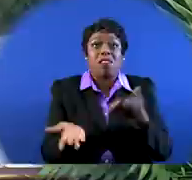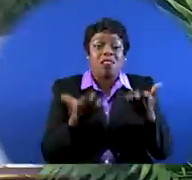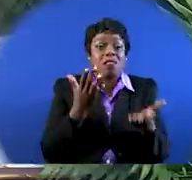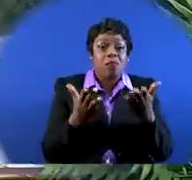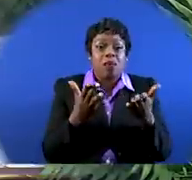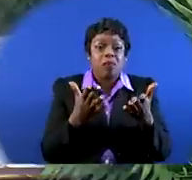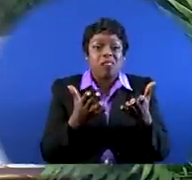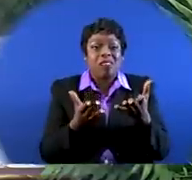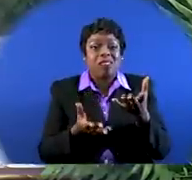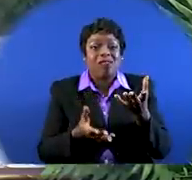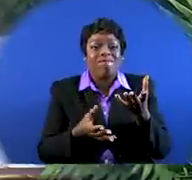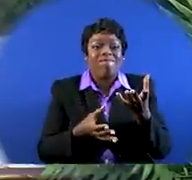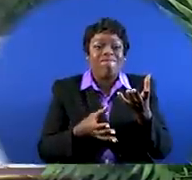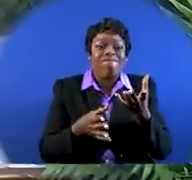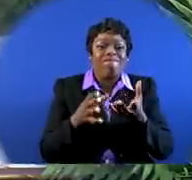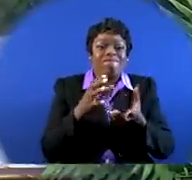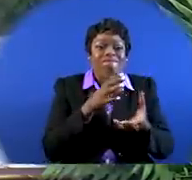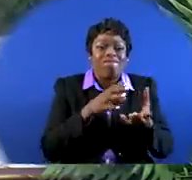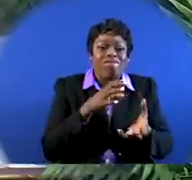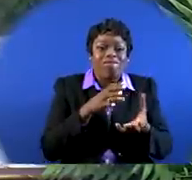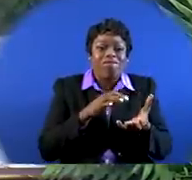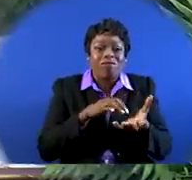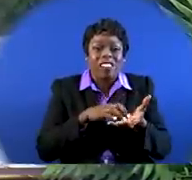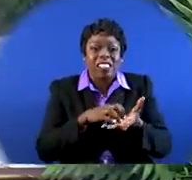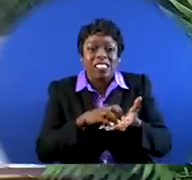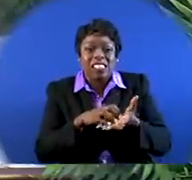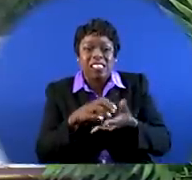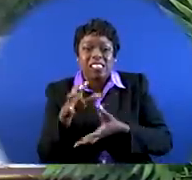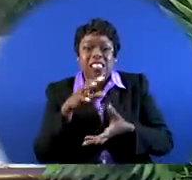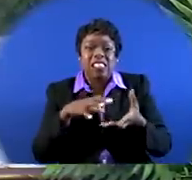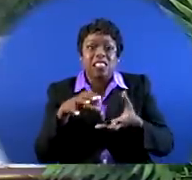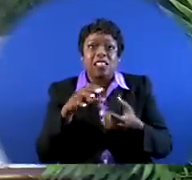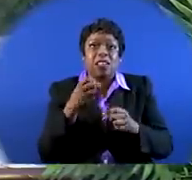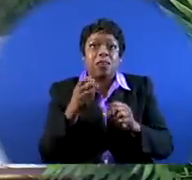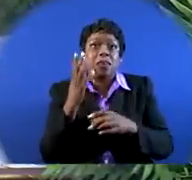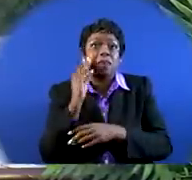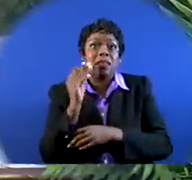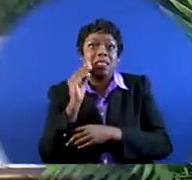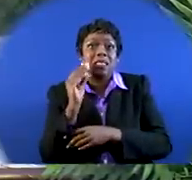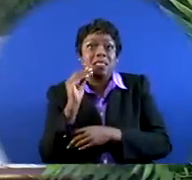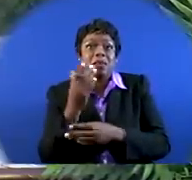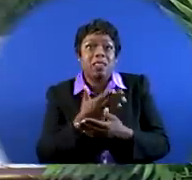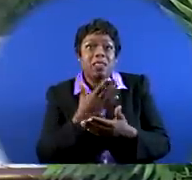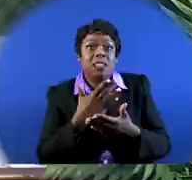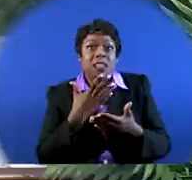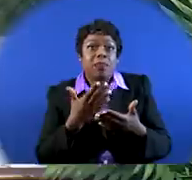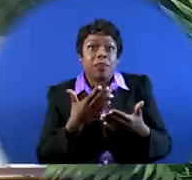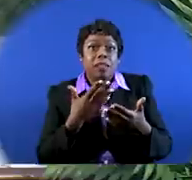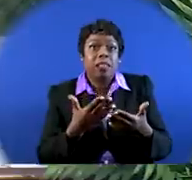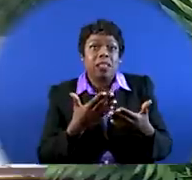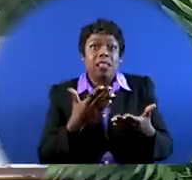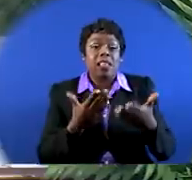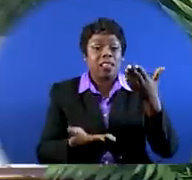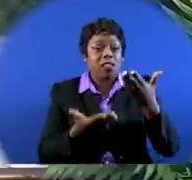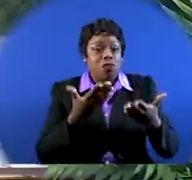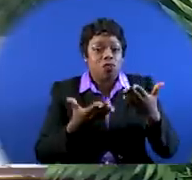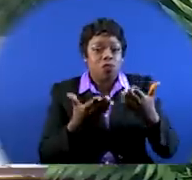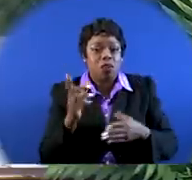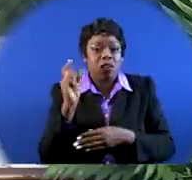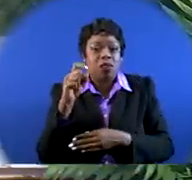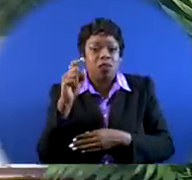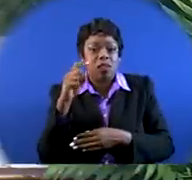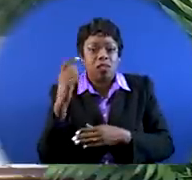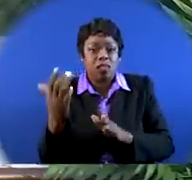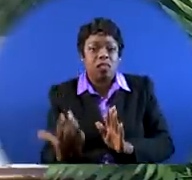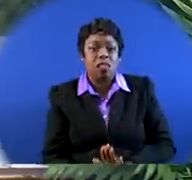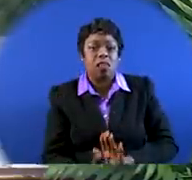some shaky foundation. You might be going through some things. You just might need the presence of God to show up